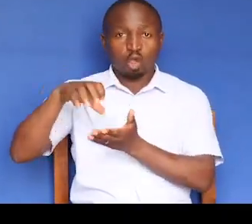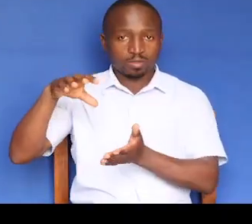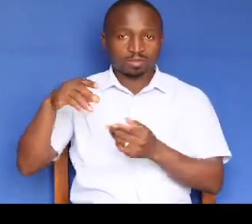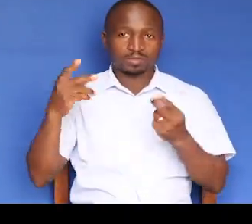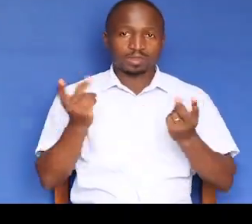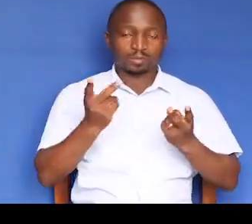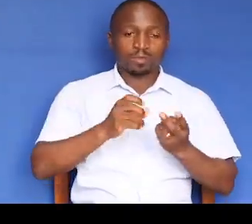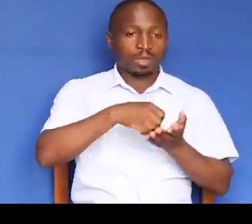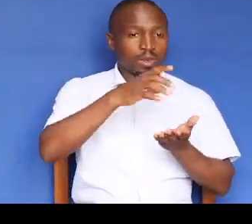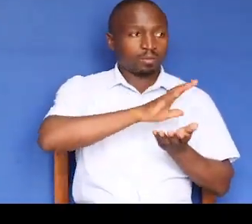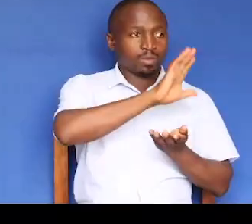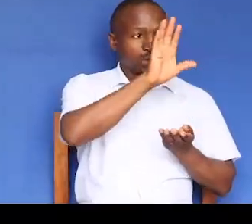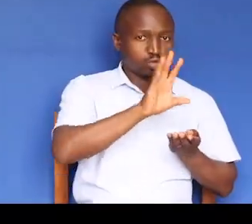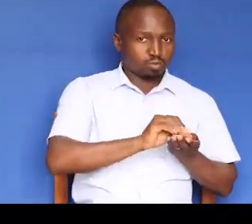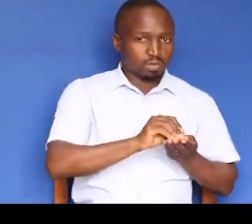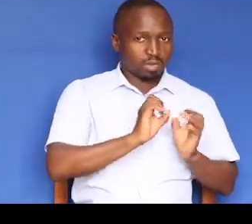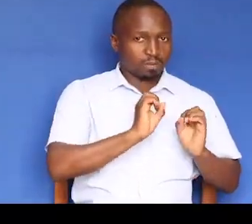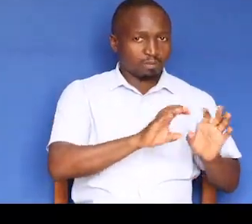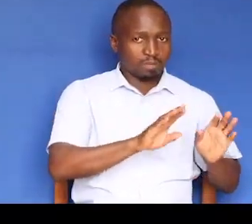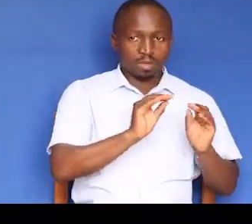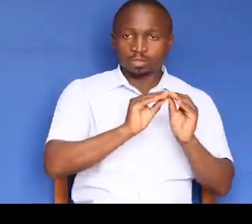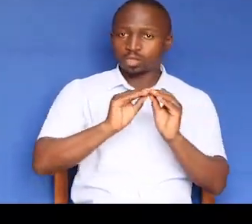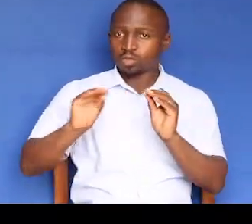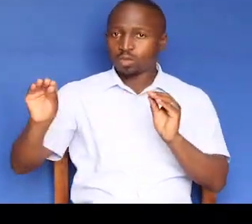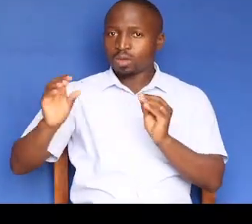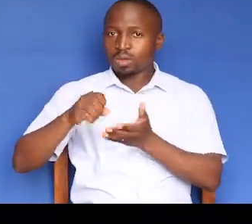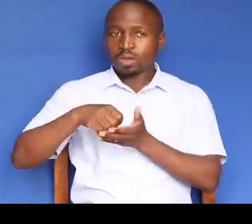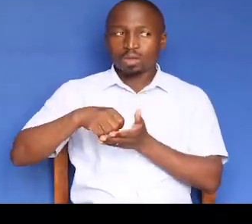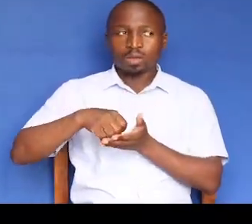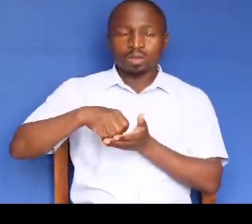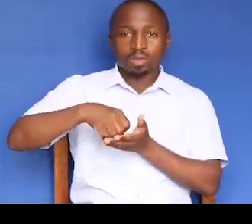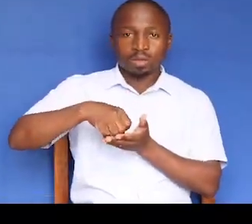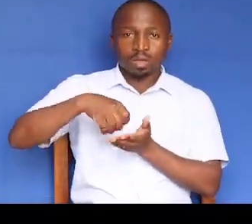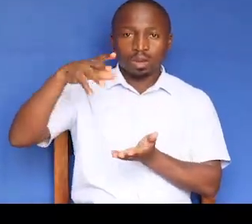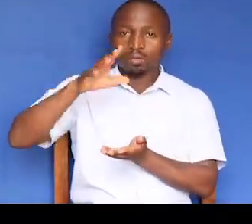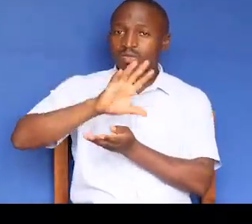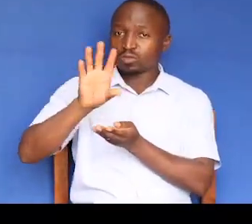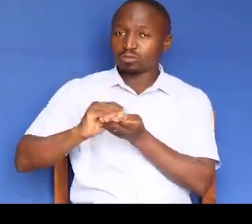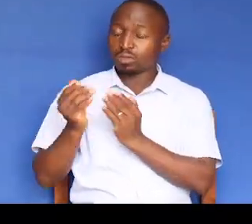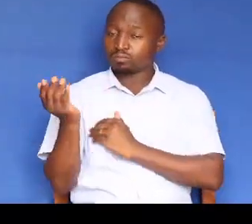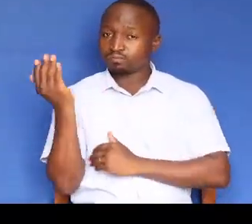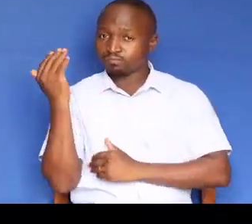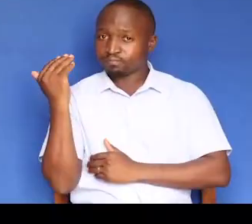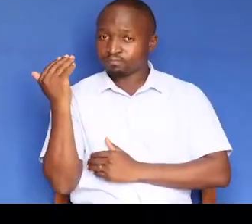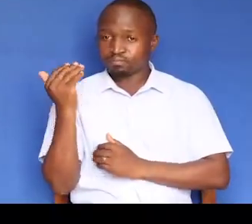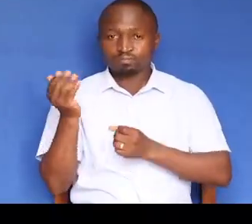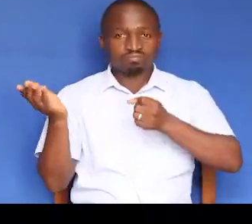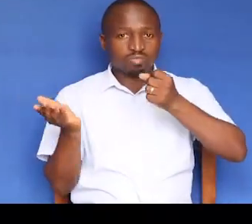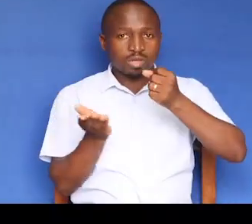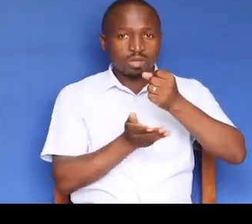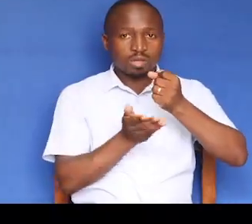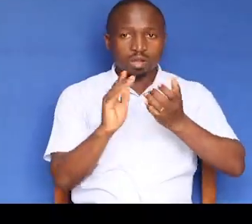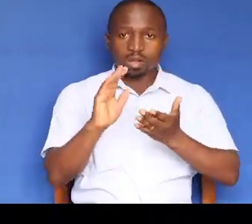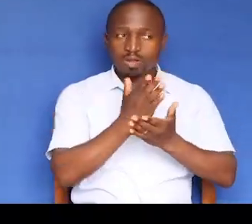is equal to total cost, new total cost minus the old total cost, divided